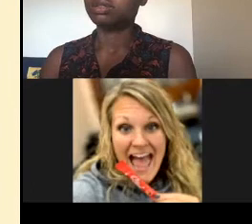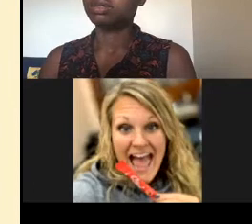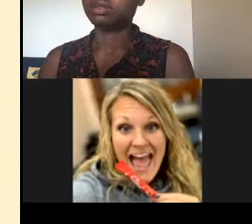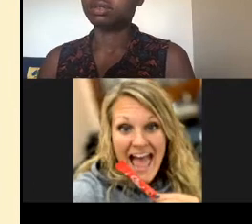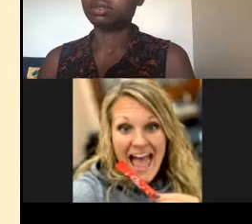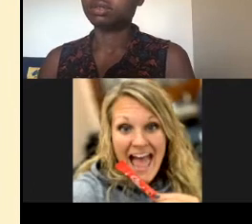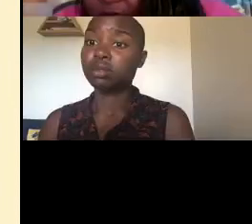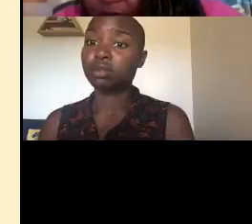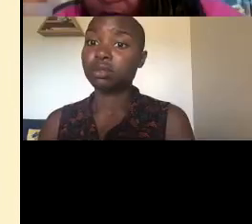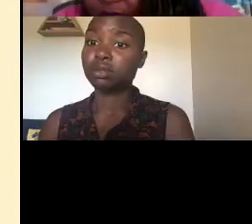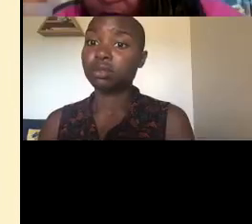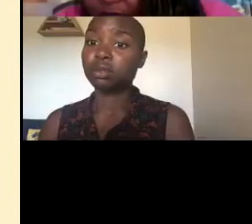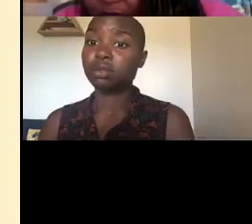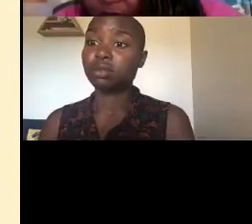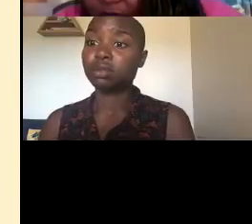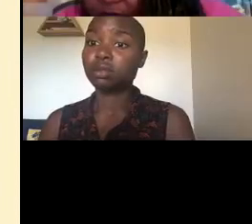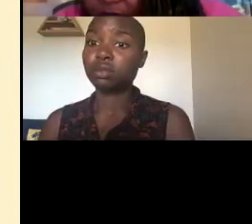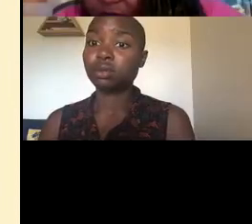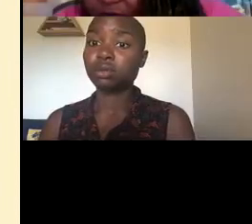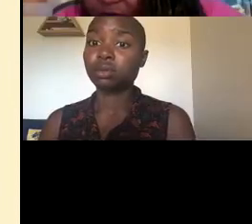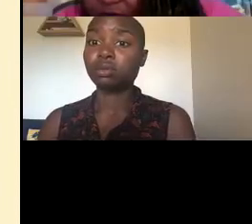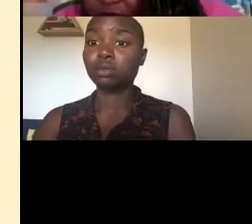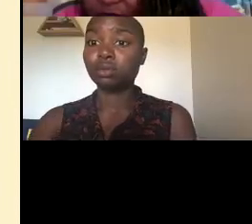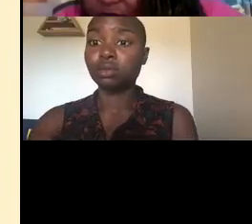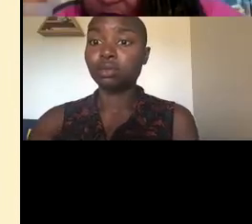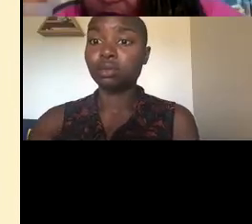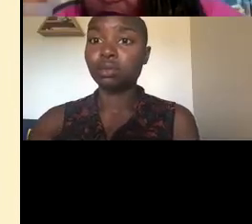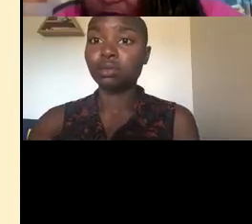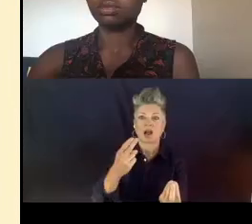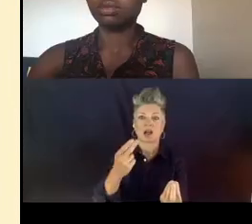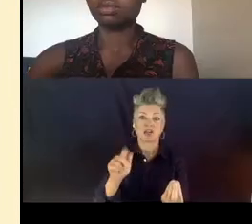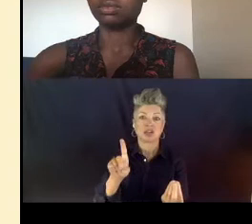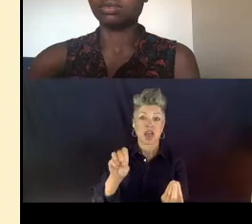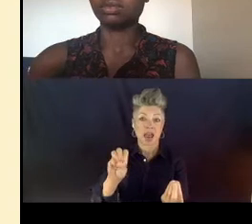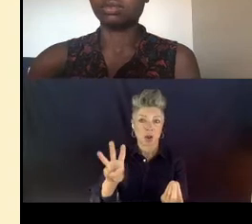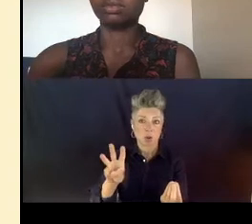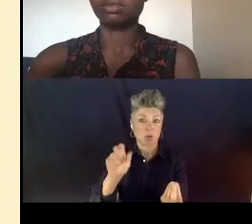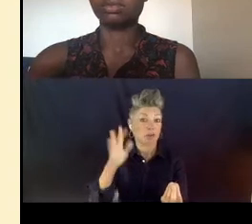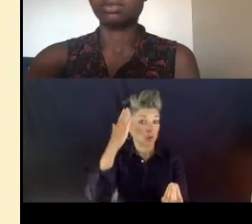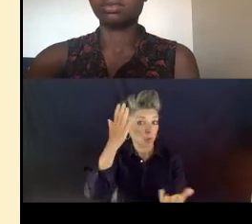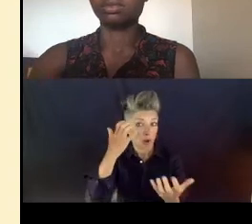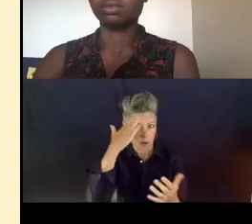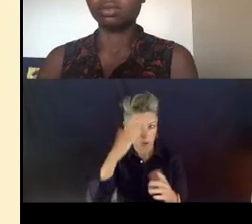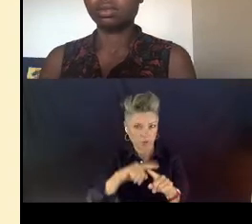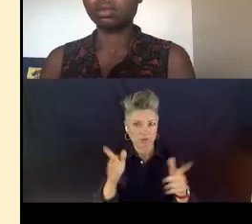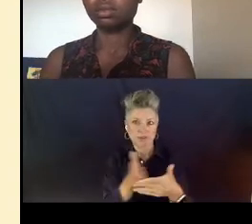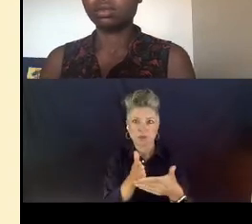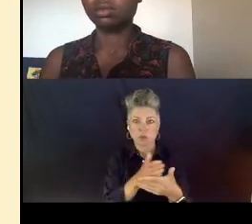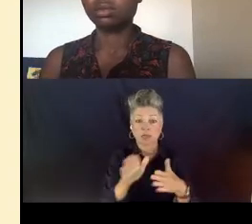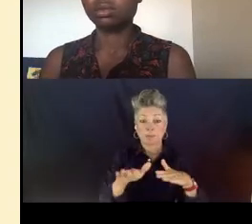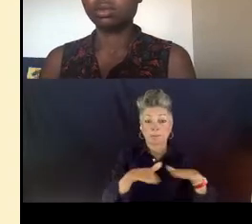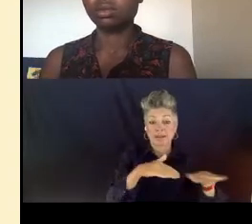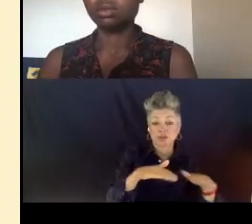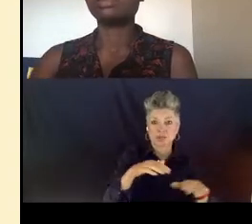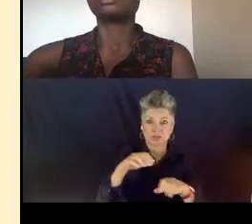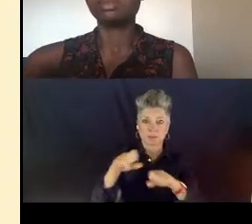is sensing just a shadow that goes by. And then if you want to differentiate pedestrians and bicycles, you do have like a loop detector that detects